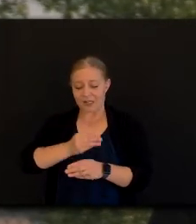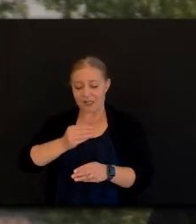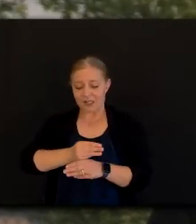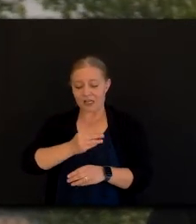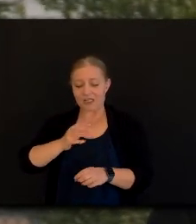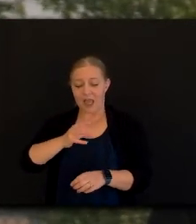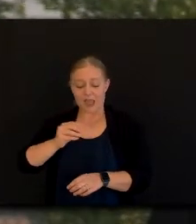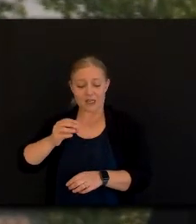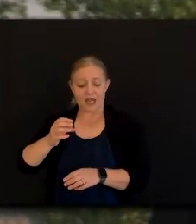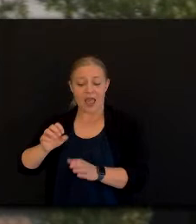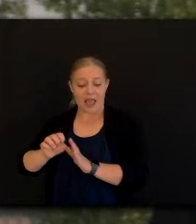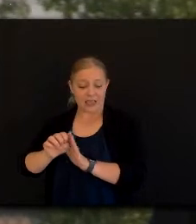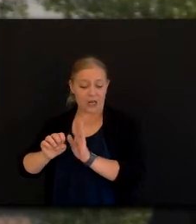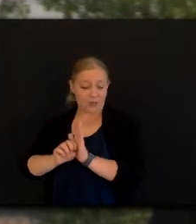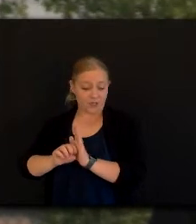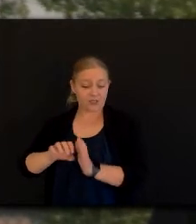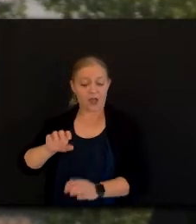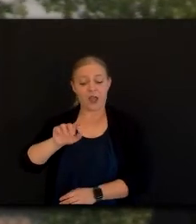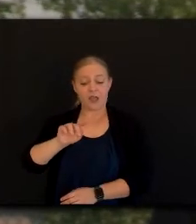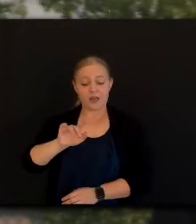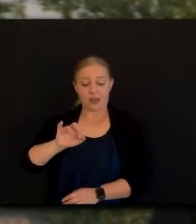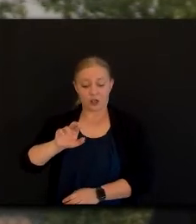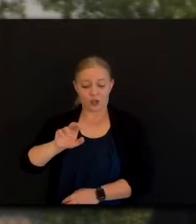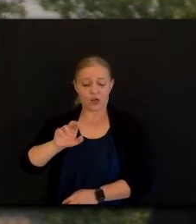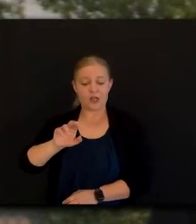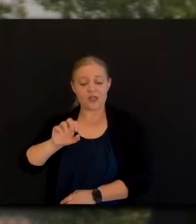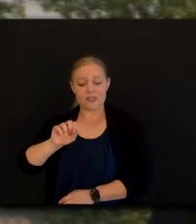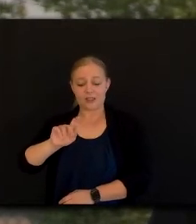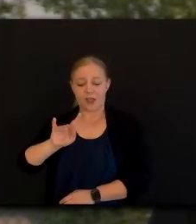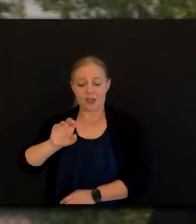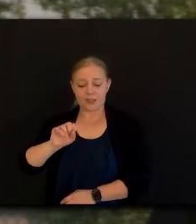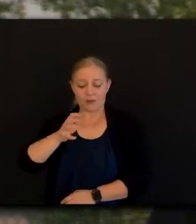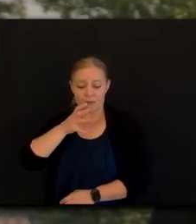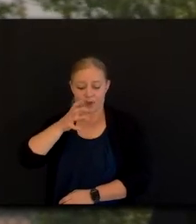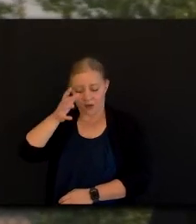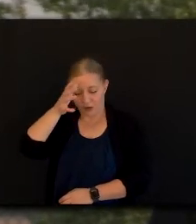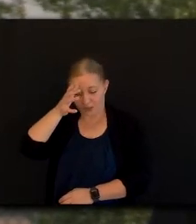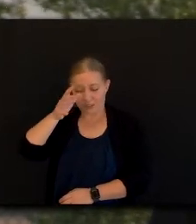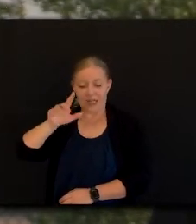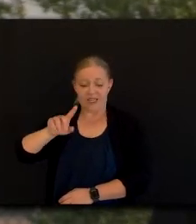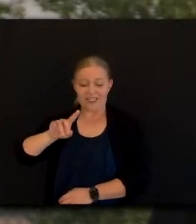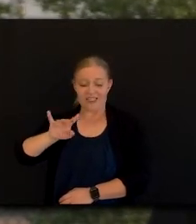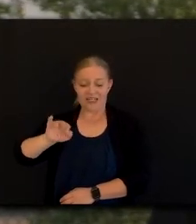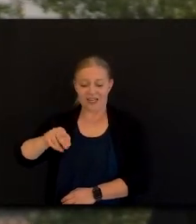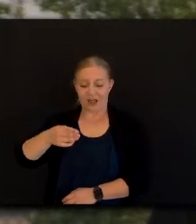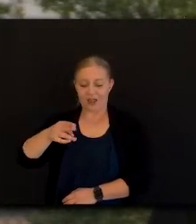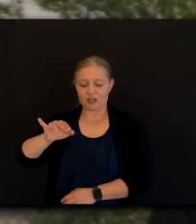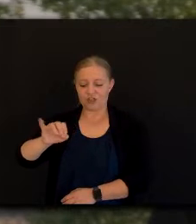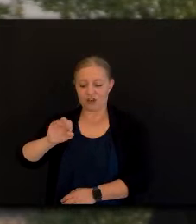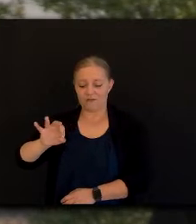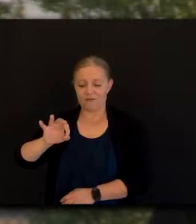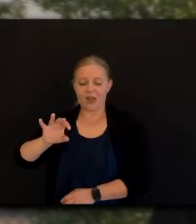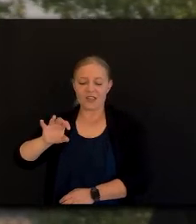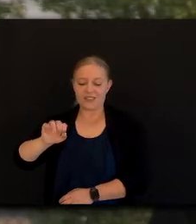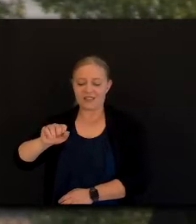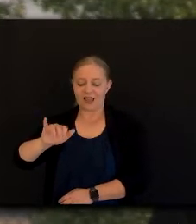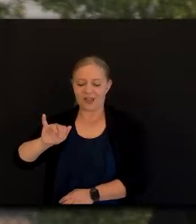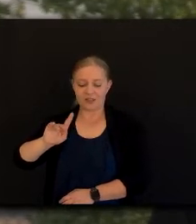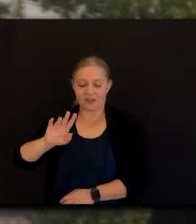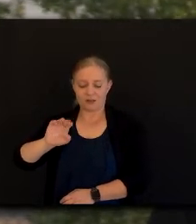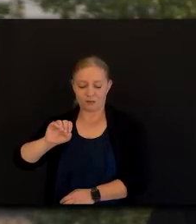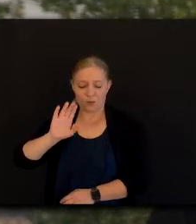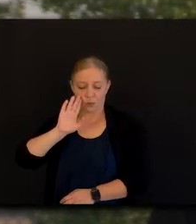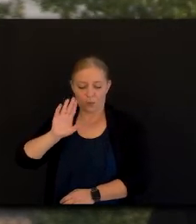Sykes. Tyler's parents are Dinah and Jeff Sykes. Tyler will major in biochemistry at Point Loma Nazarene